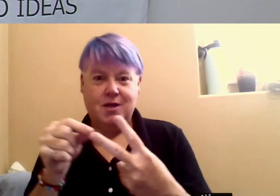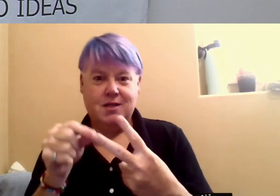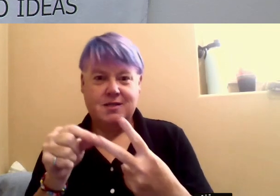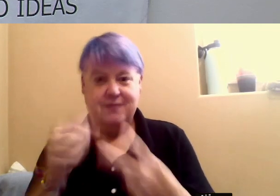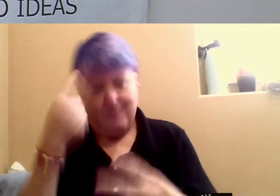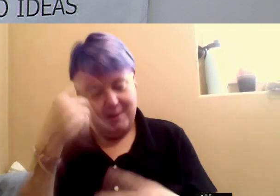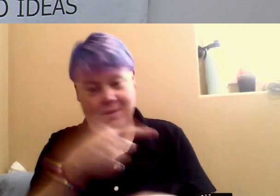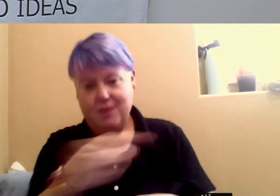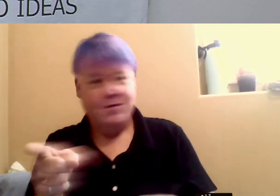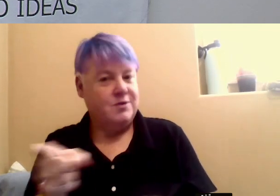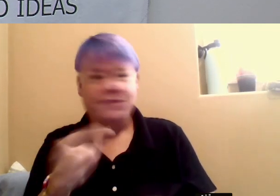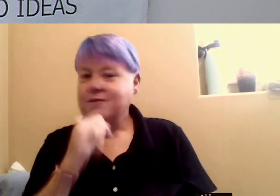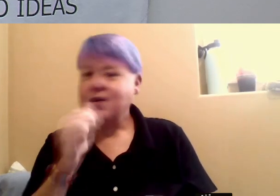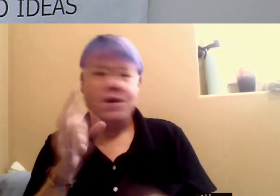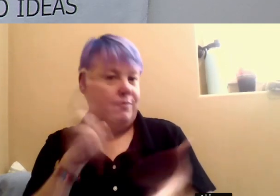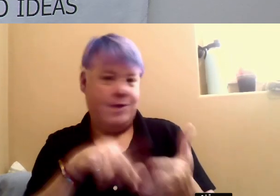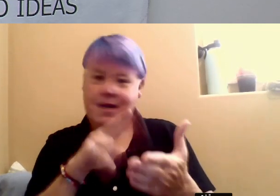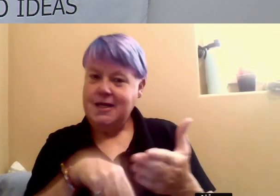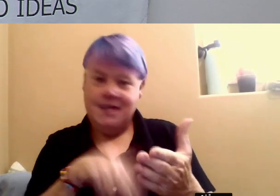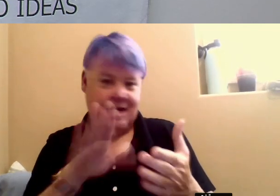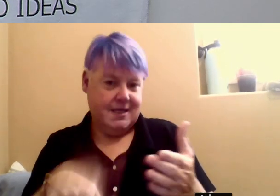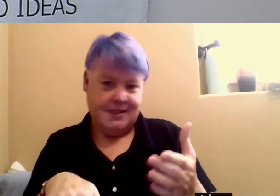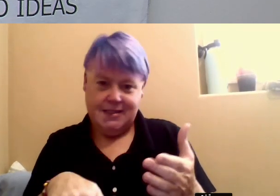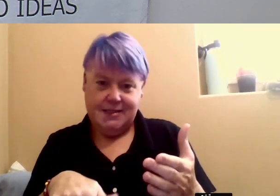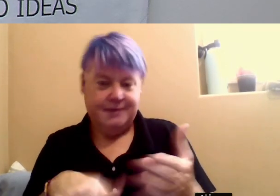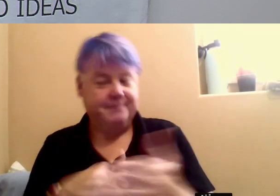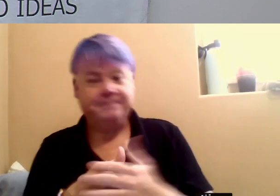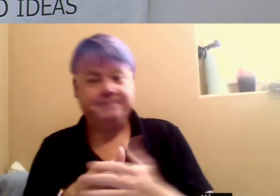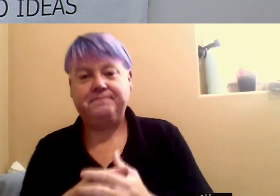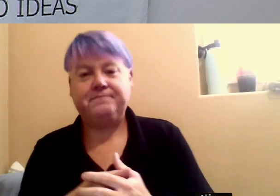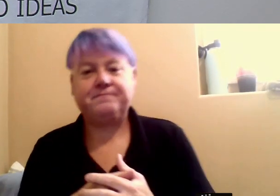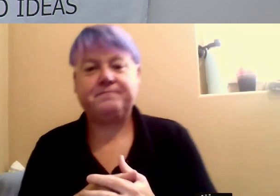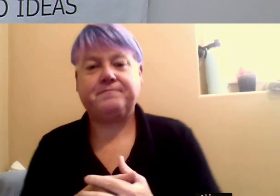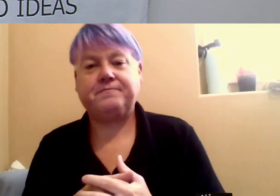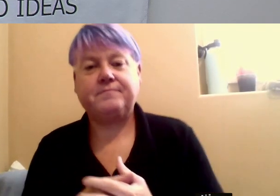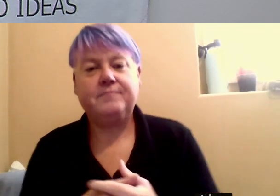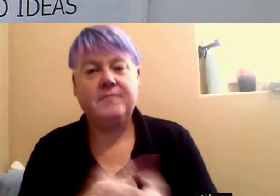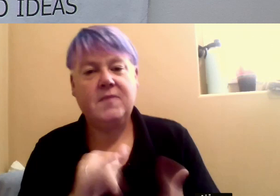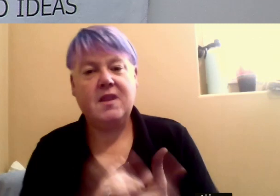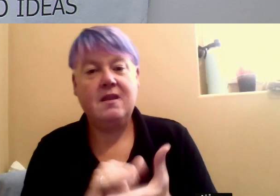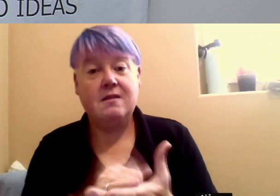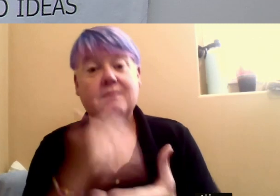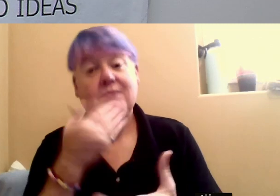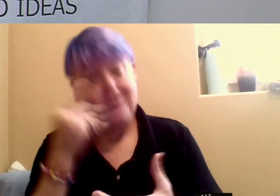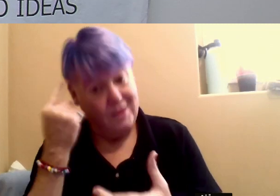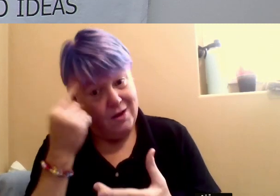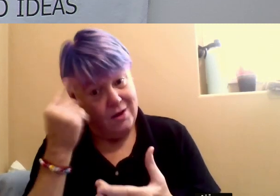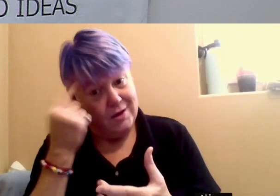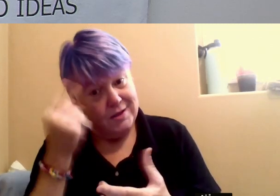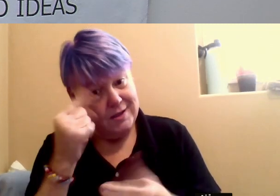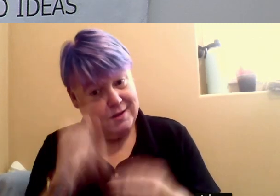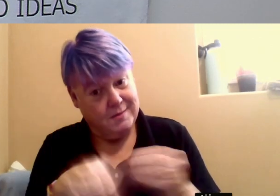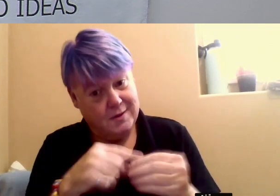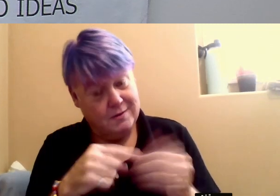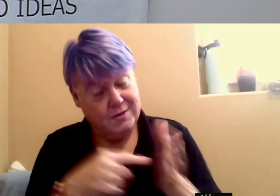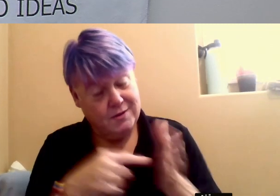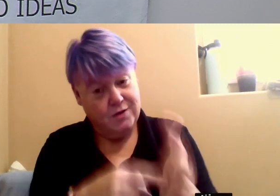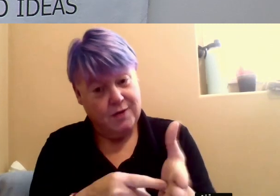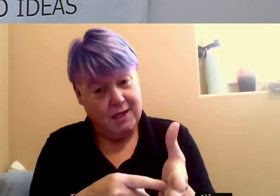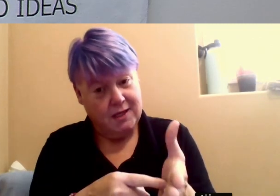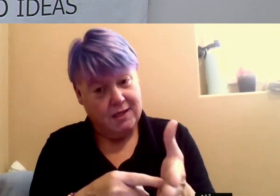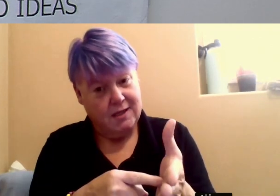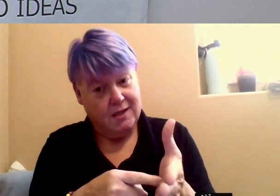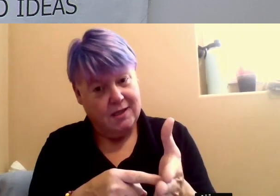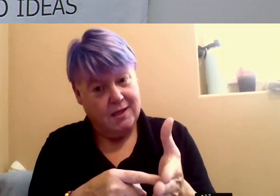haven't had the great honor of reading it yet. I think that does a really good job of showcasing what your